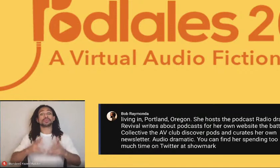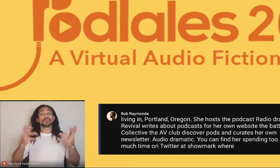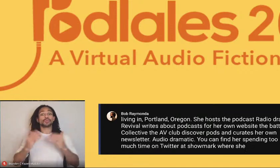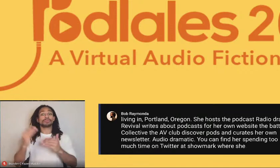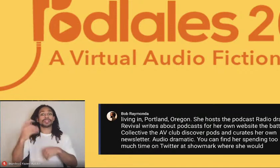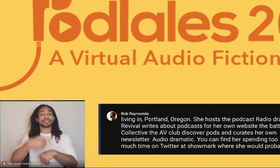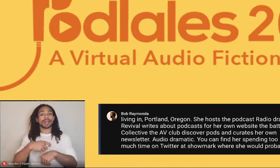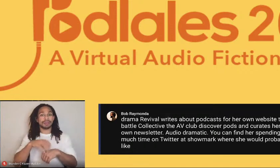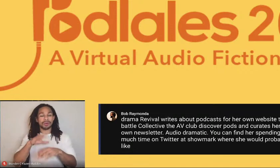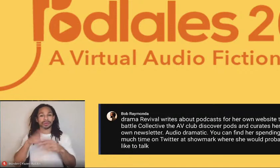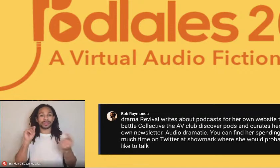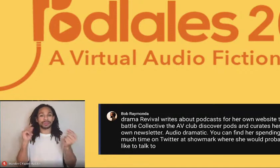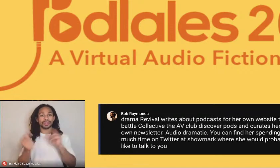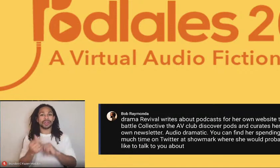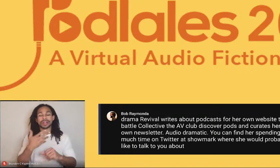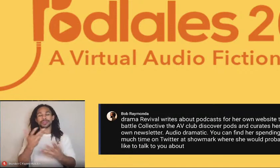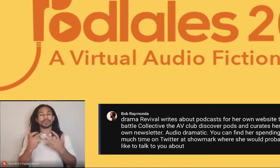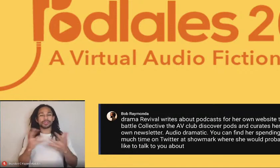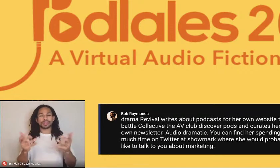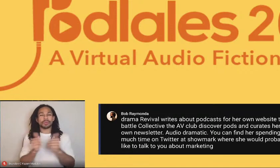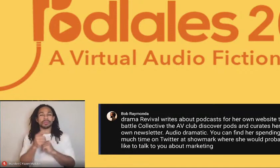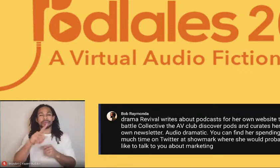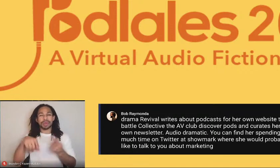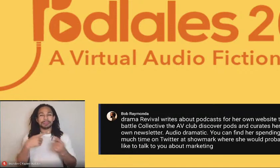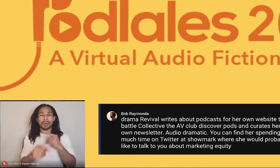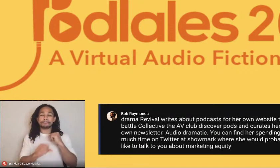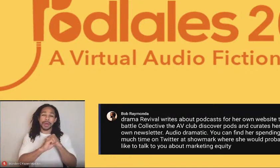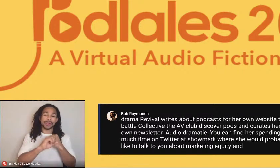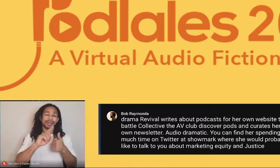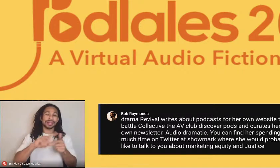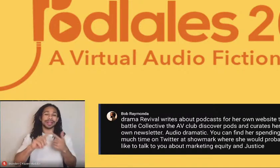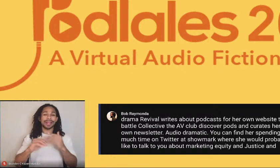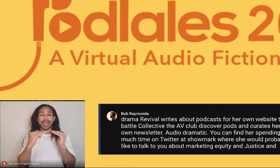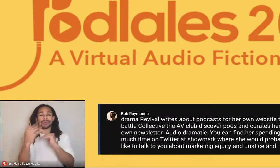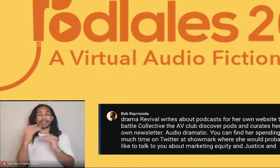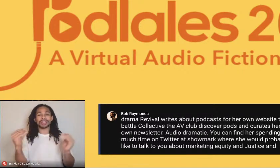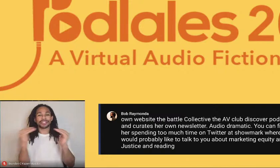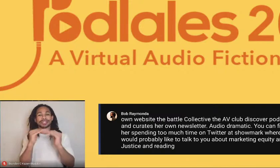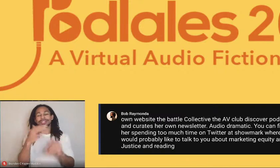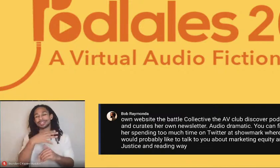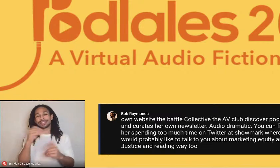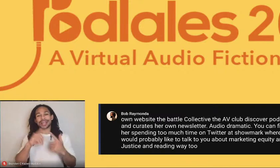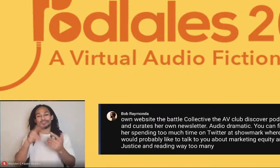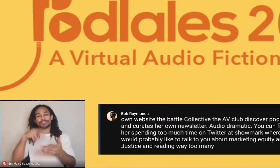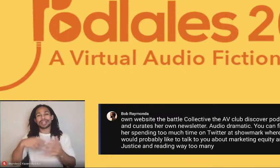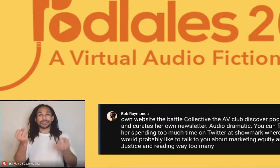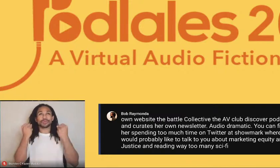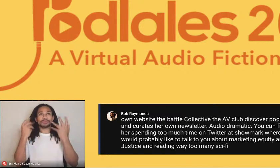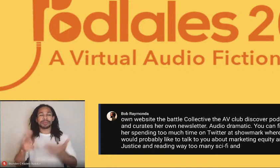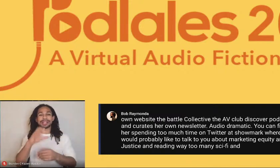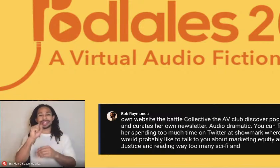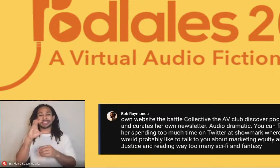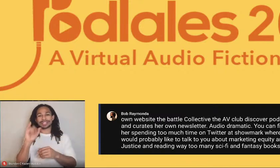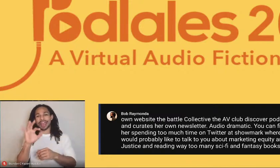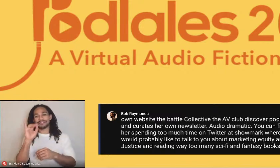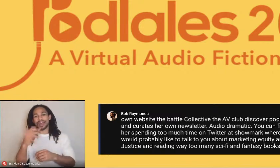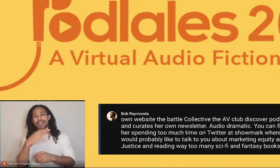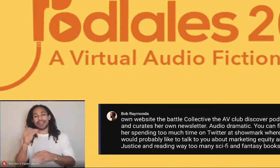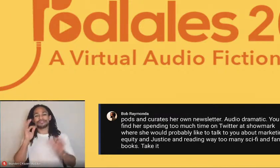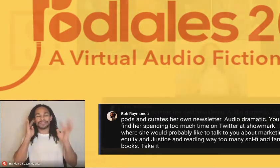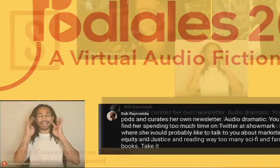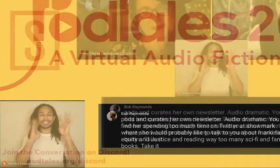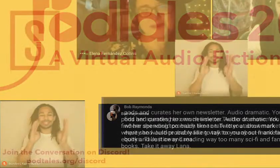probably like to talk to you about marketing, equity and justice, and reading way too many sci-fi and fantasy books. Take it away,